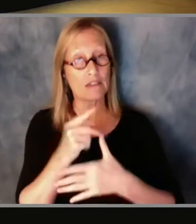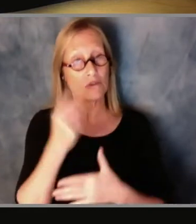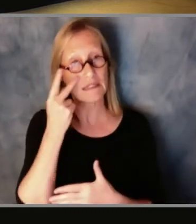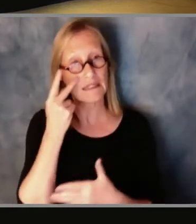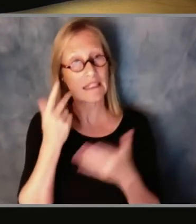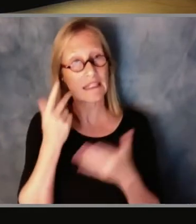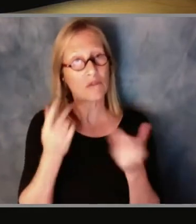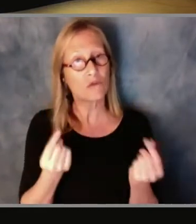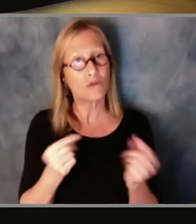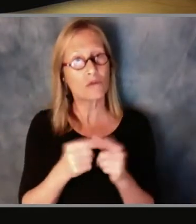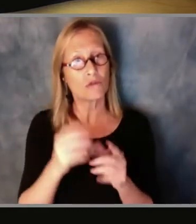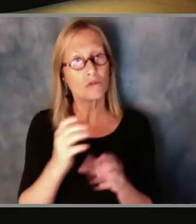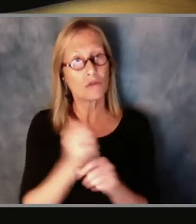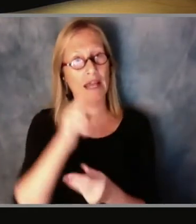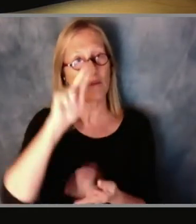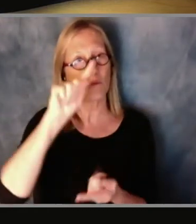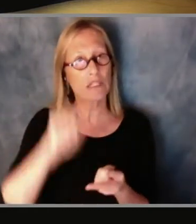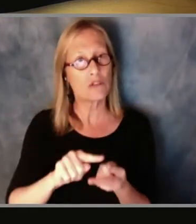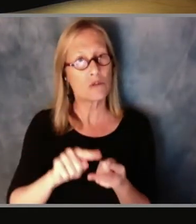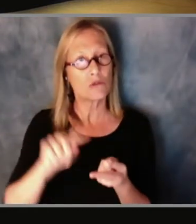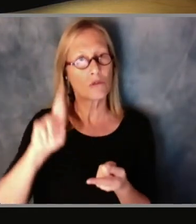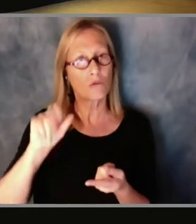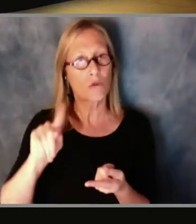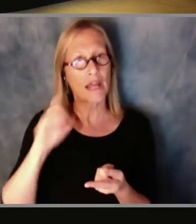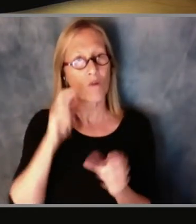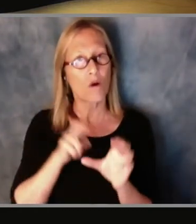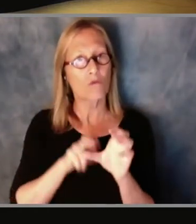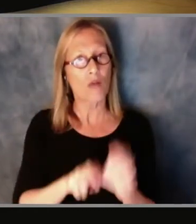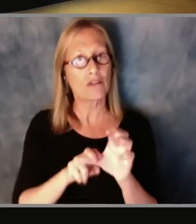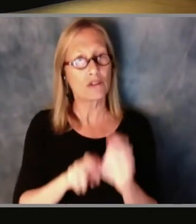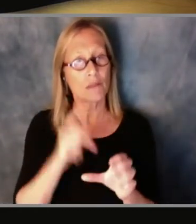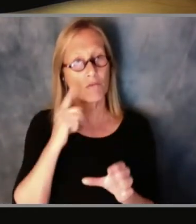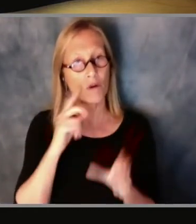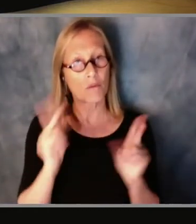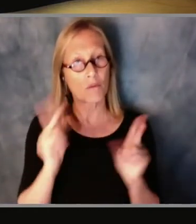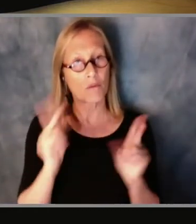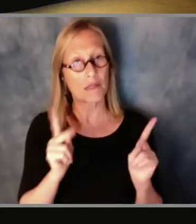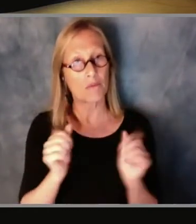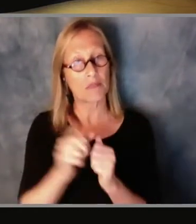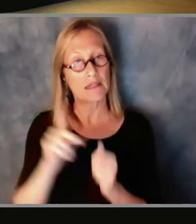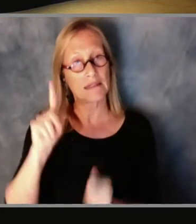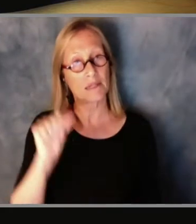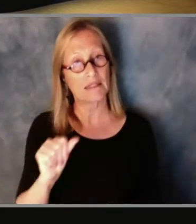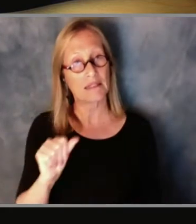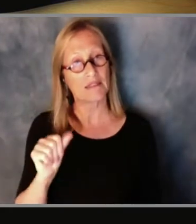reduced ridership rate for our citizens with disabilities. Thank you.